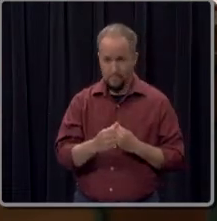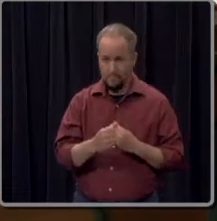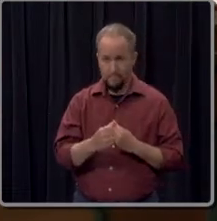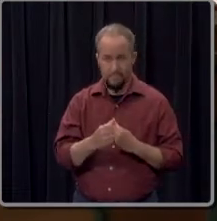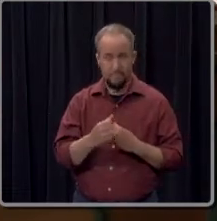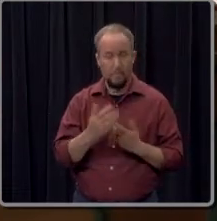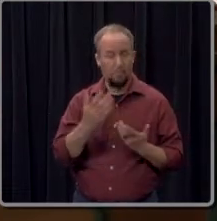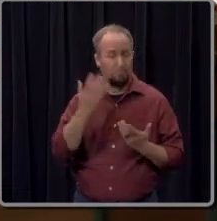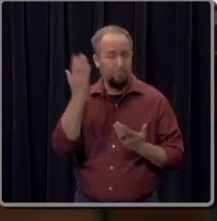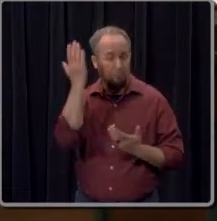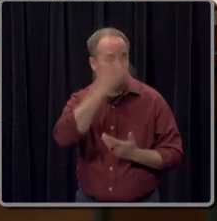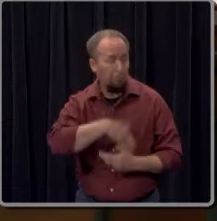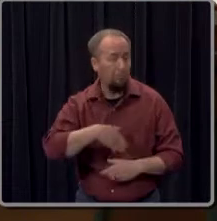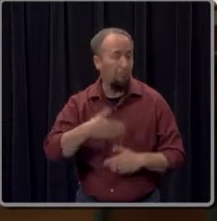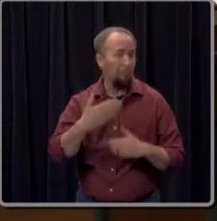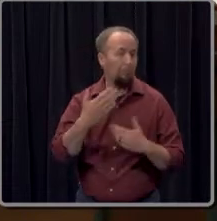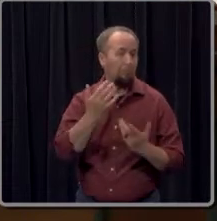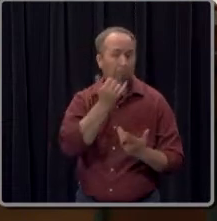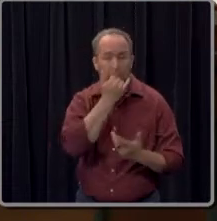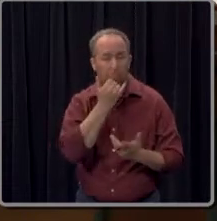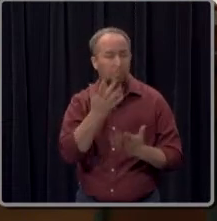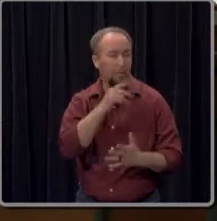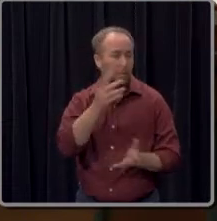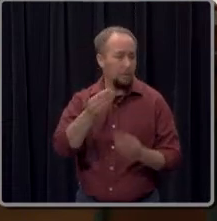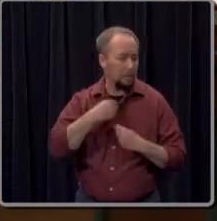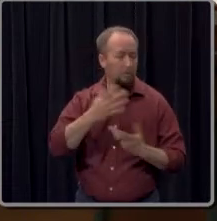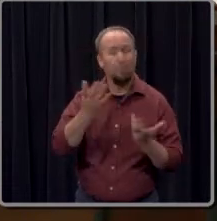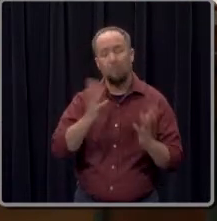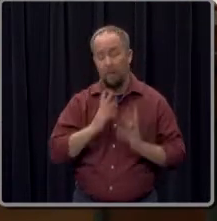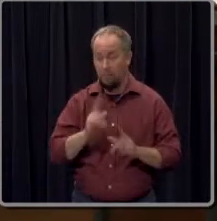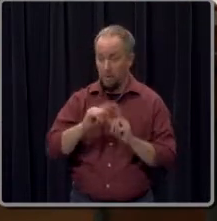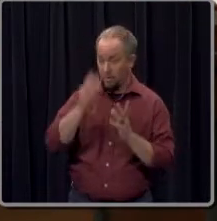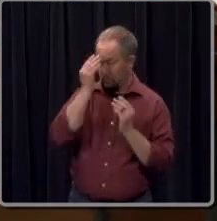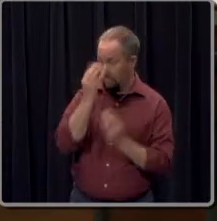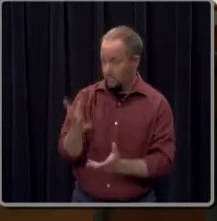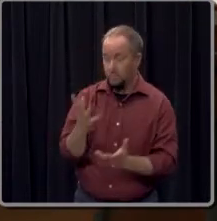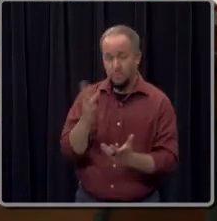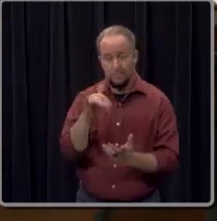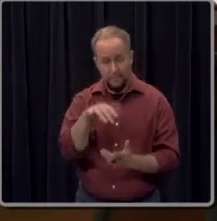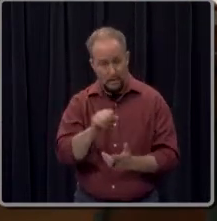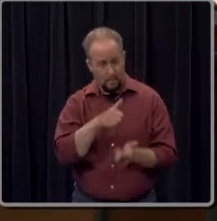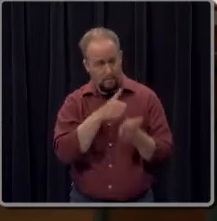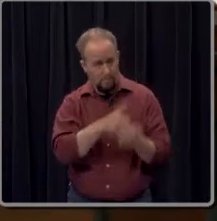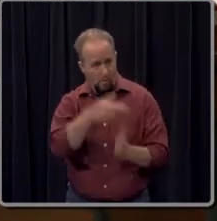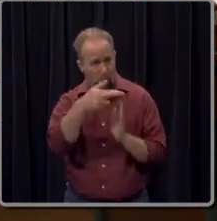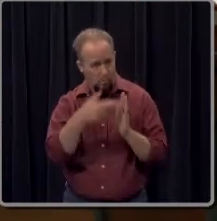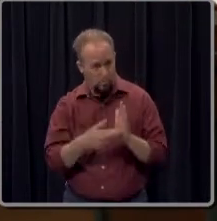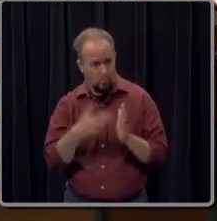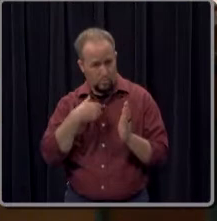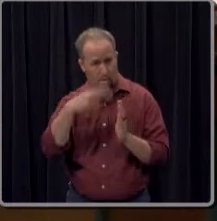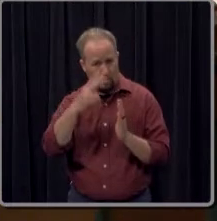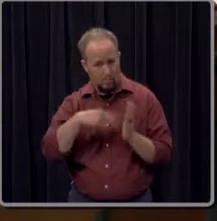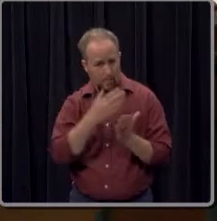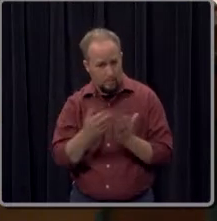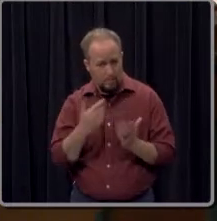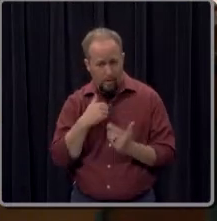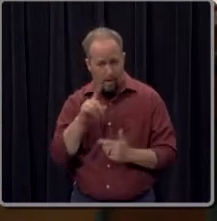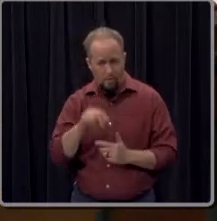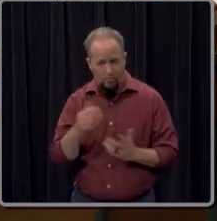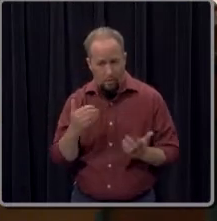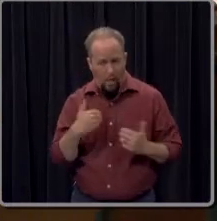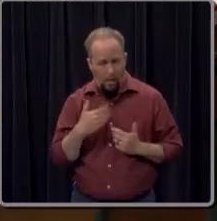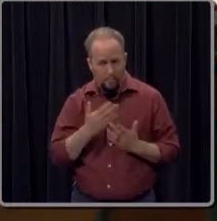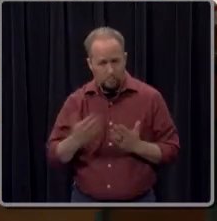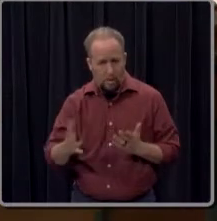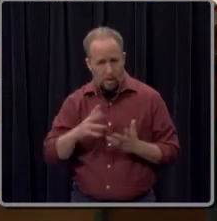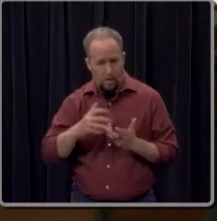overlook or a mistake that I didn't get it. But I want to be on the record that, yes, I follow the rules and I read that stuff and I do. And I have supplied a